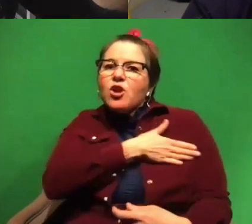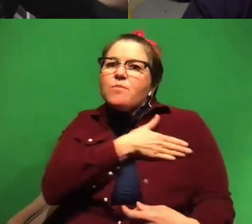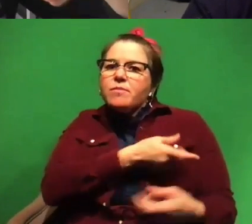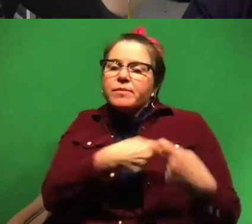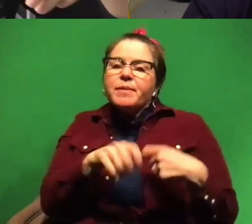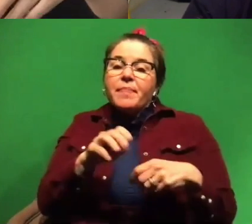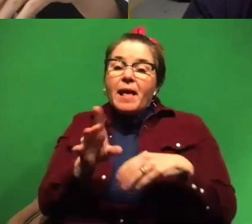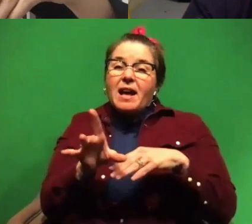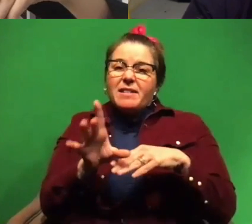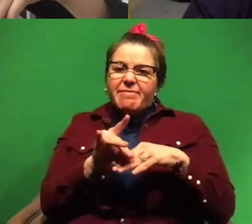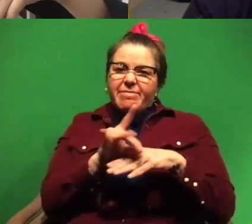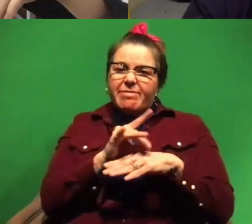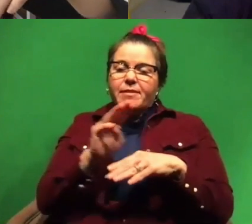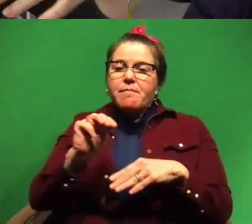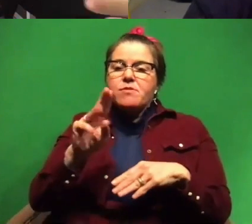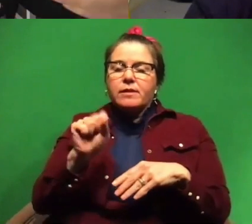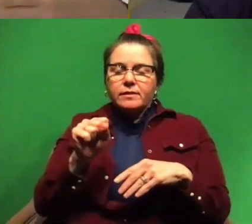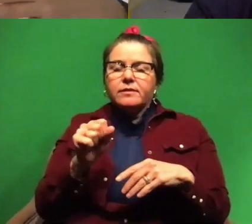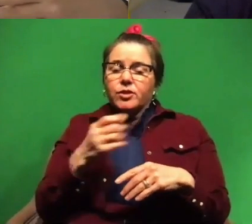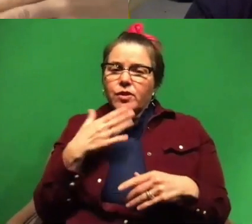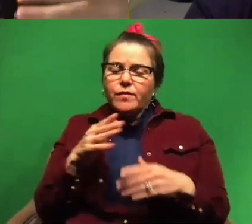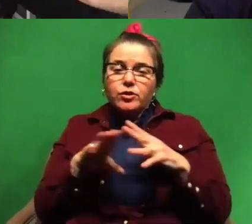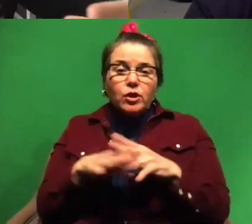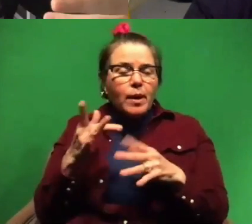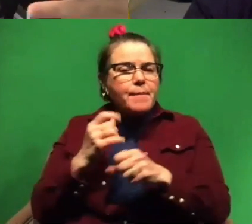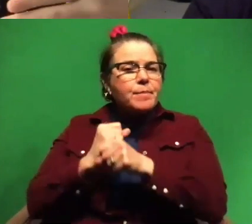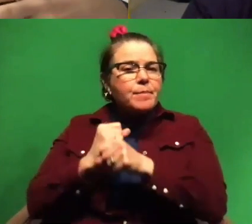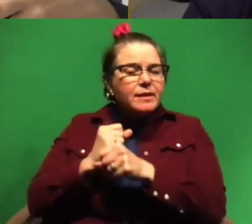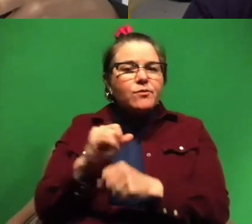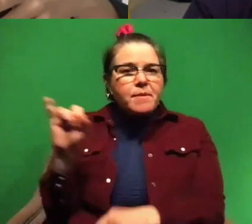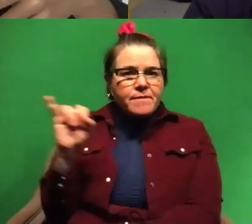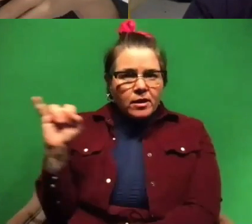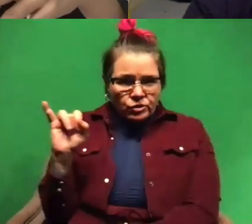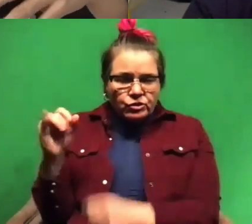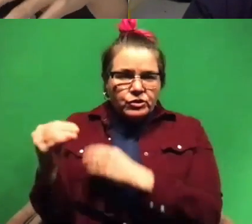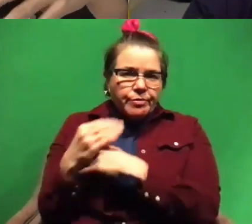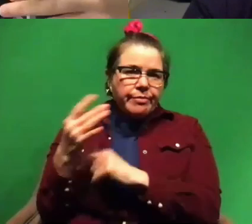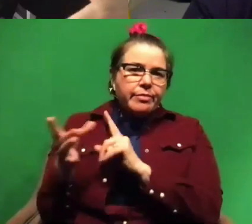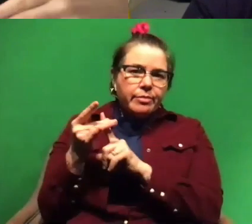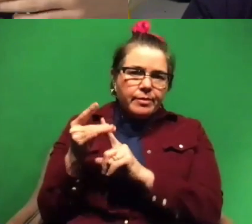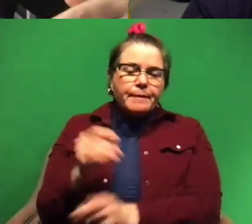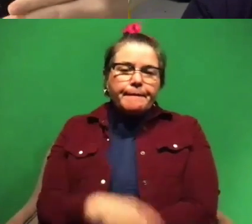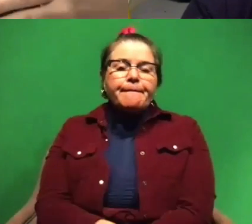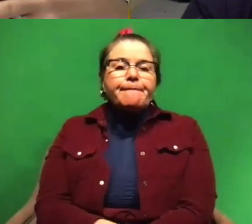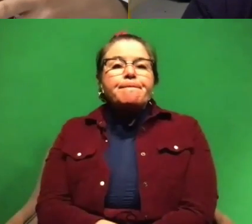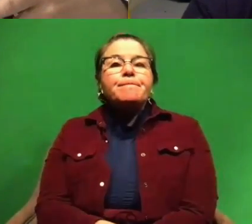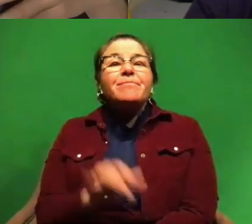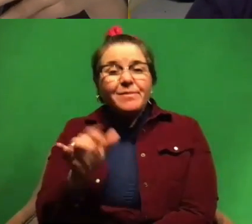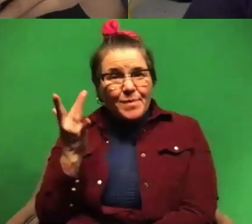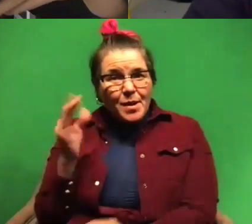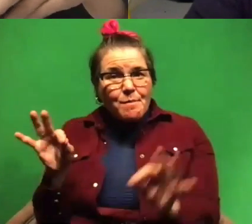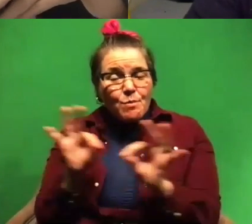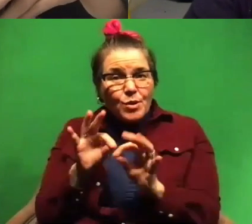membrane is really, really good for the sharks because it protects them from infection and things like that, which is why we have to be really careful when